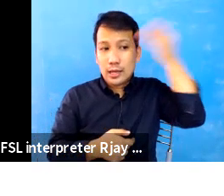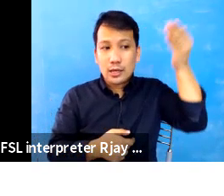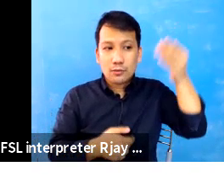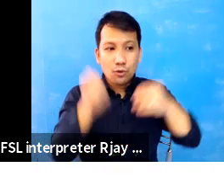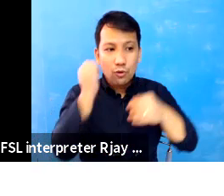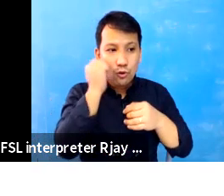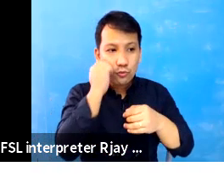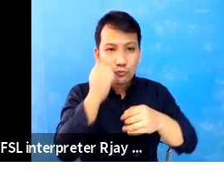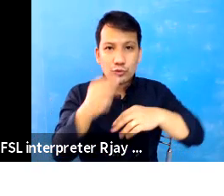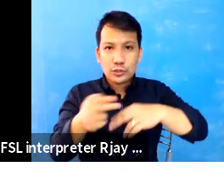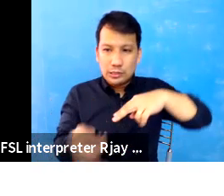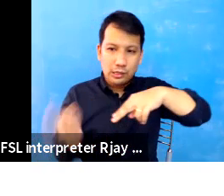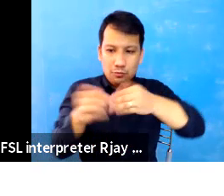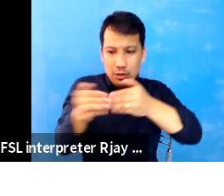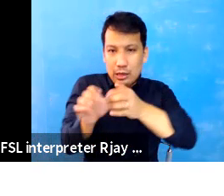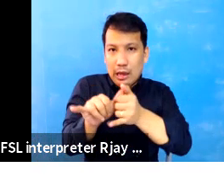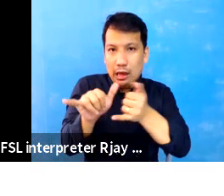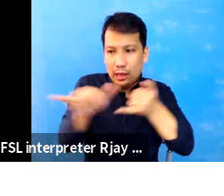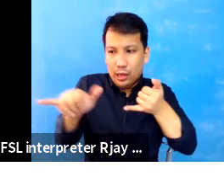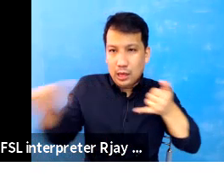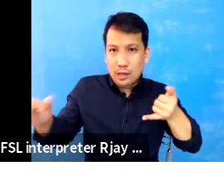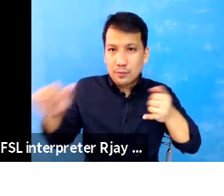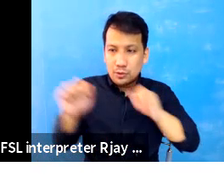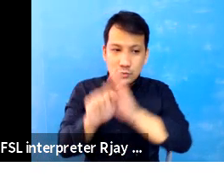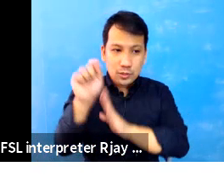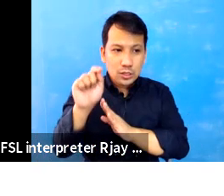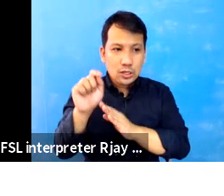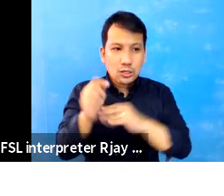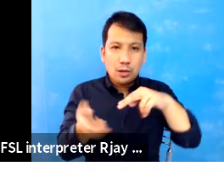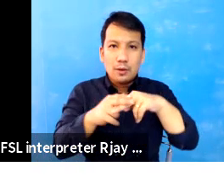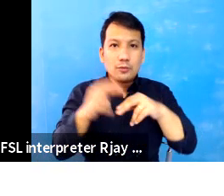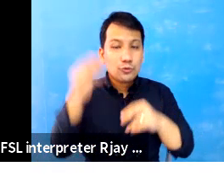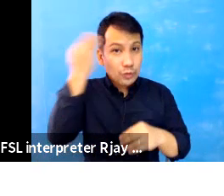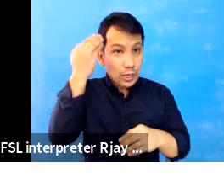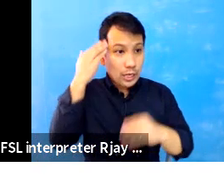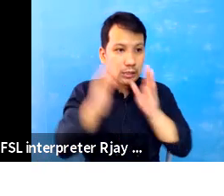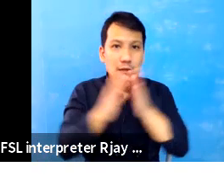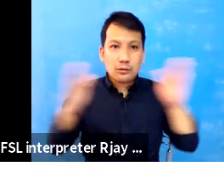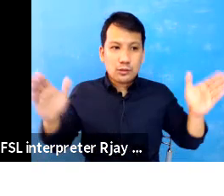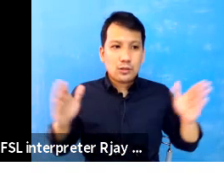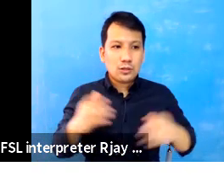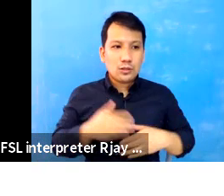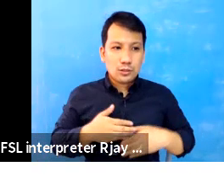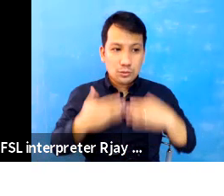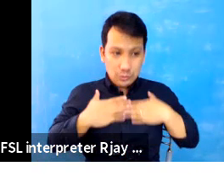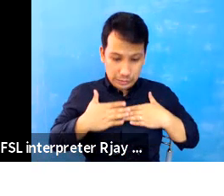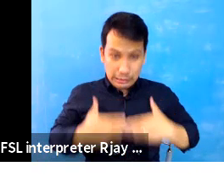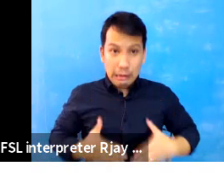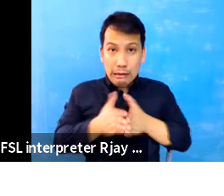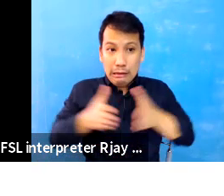almost doubled when you become an adult. The arm is almost fourfold. The chest is threefold,